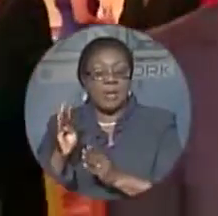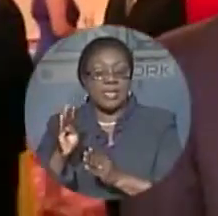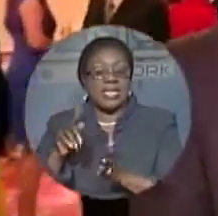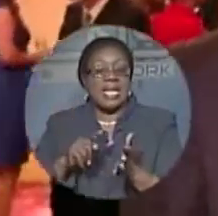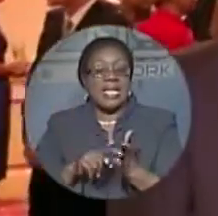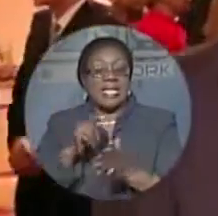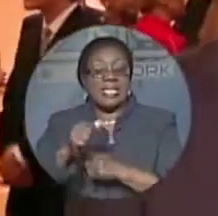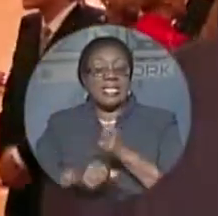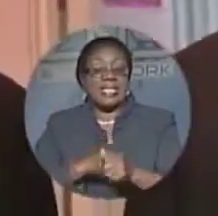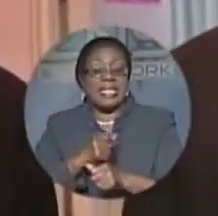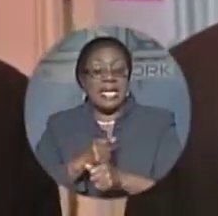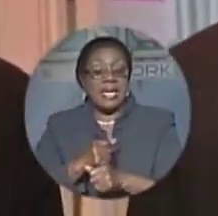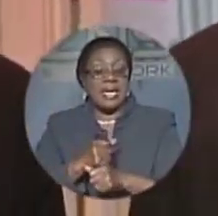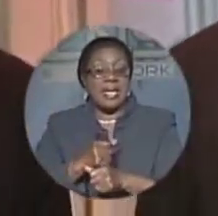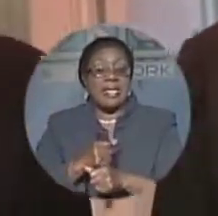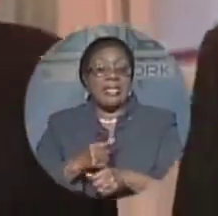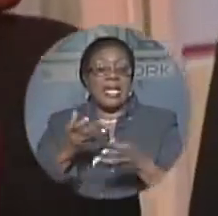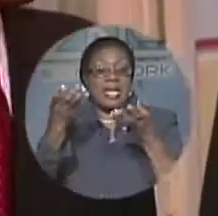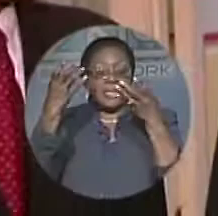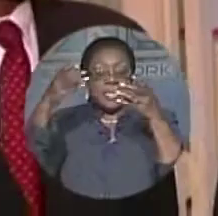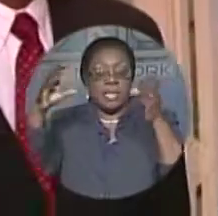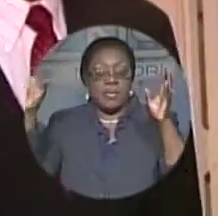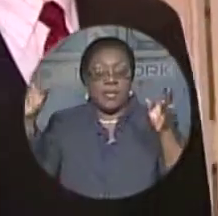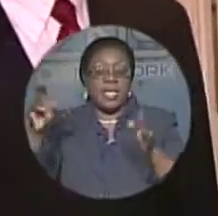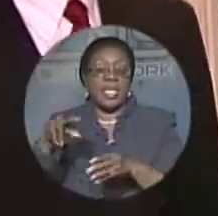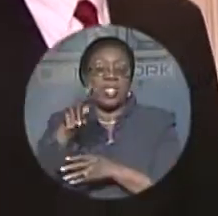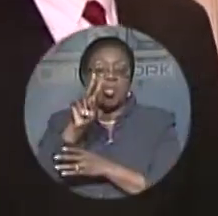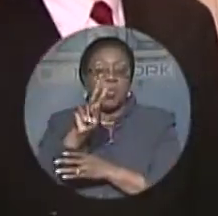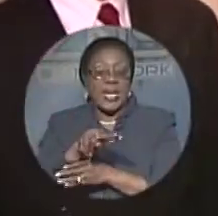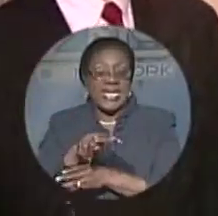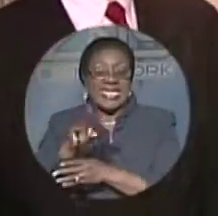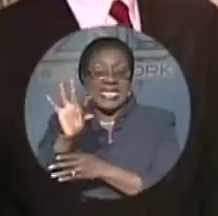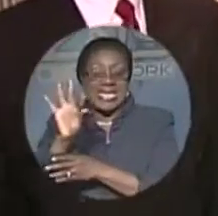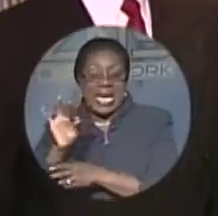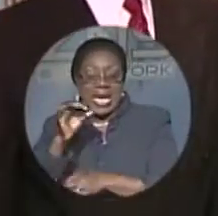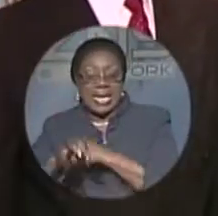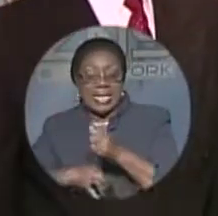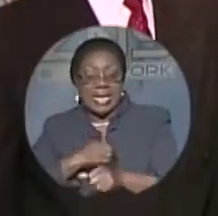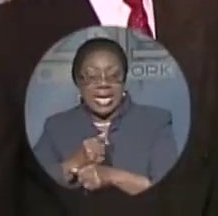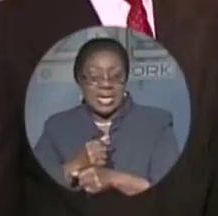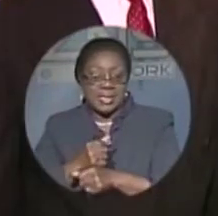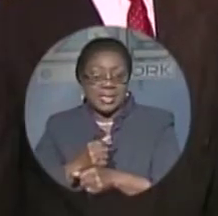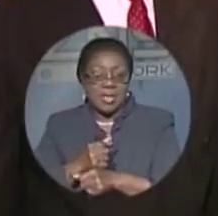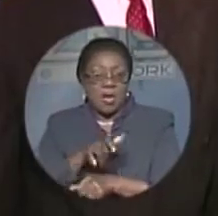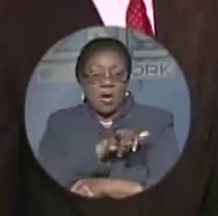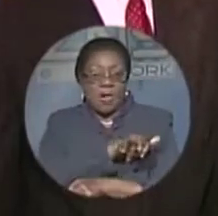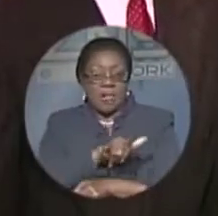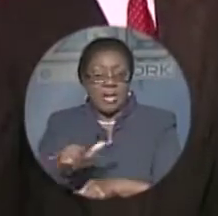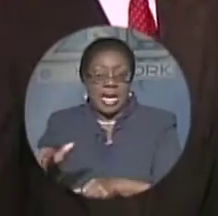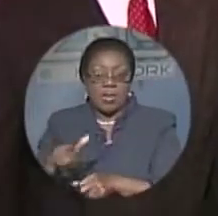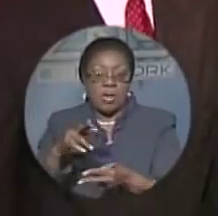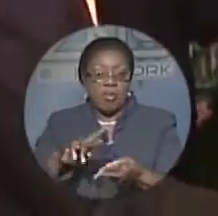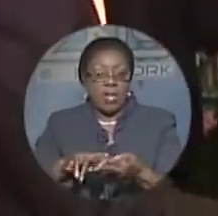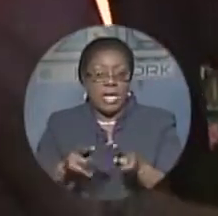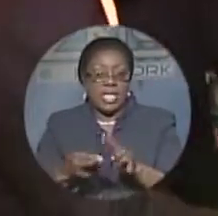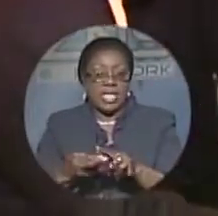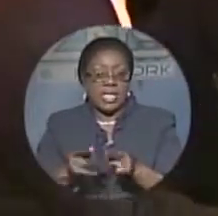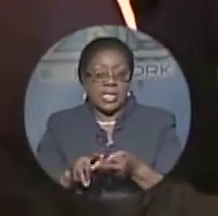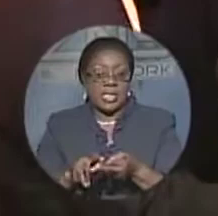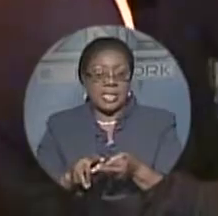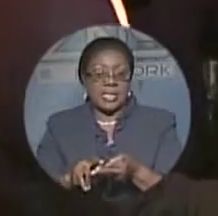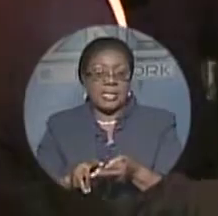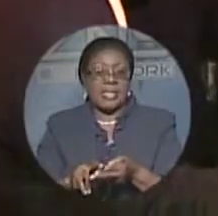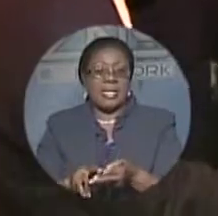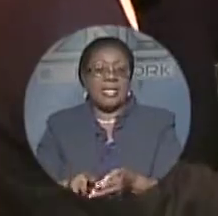celebrating 39 years of bilateral relations. Foreign Affairs Minister, Deputy Prime Minister Brent Simonette and the new Cuban